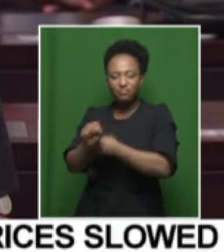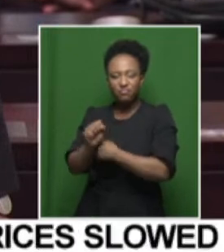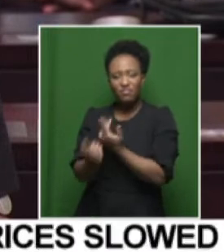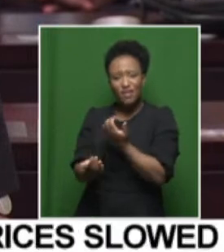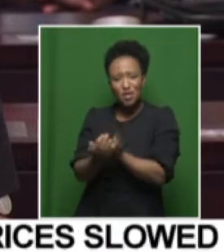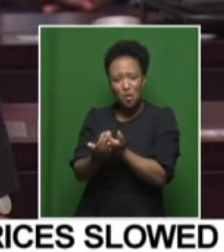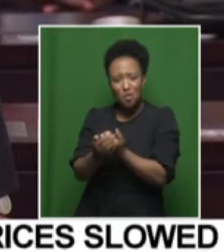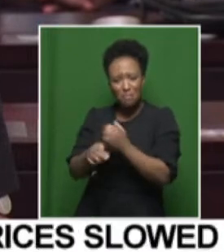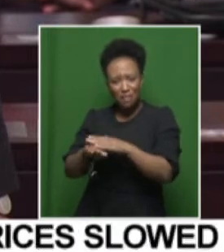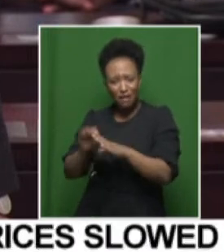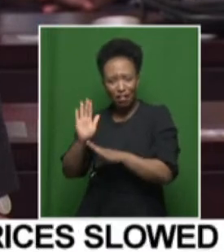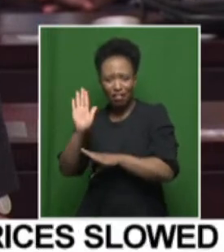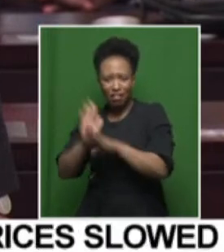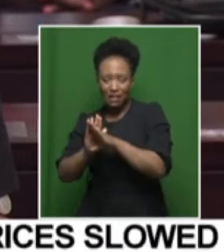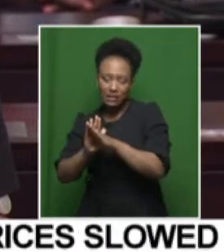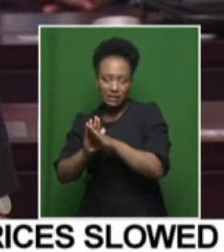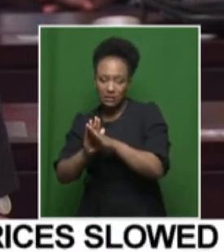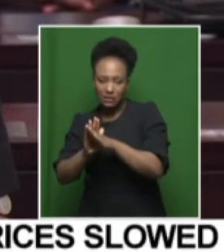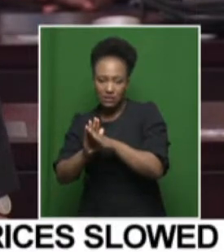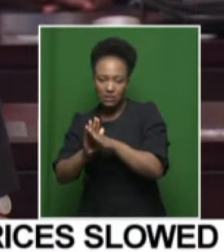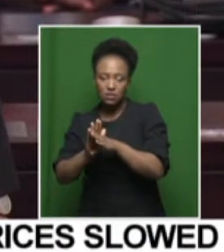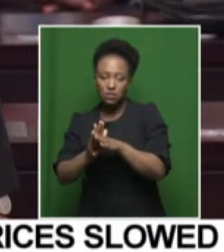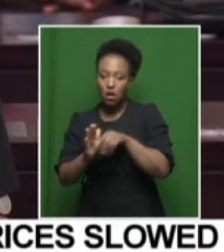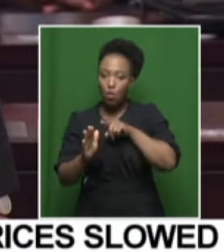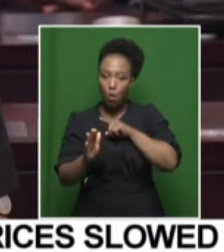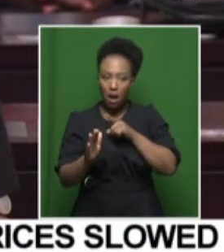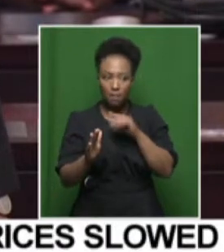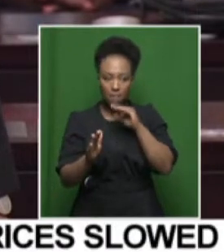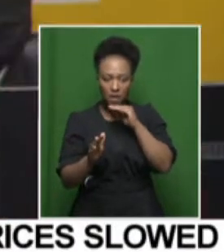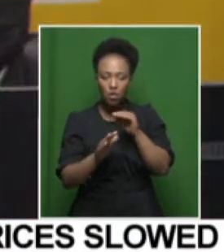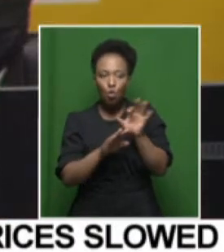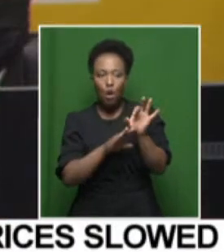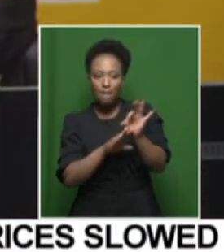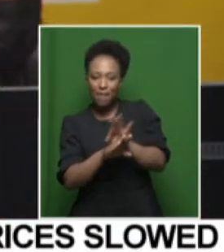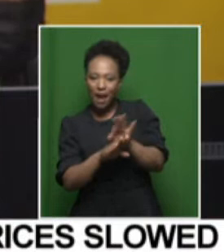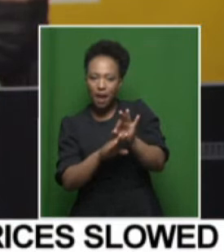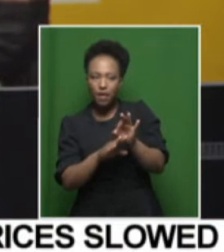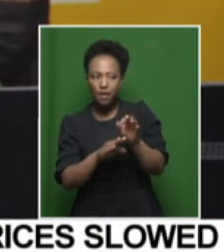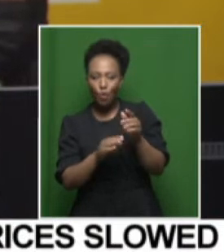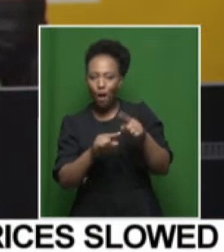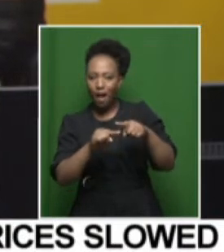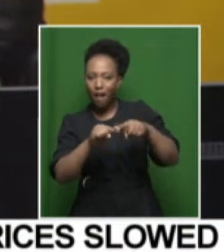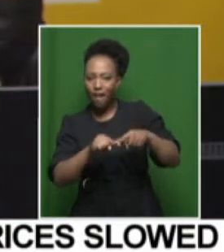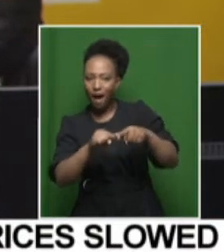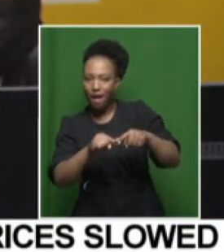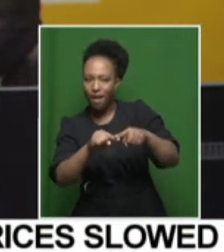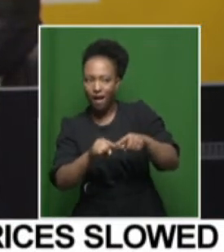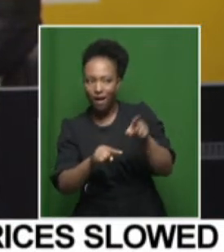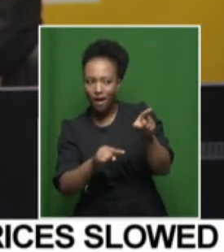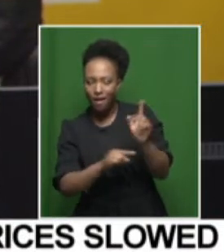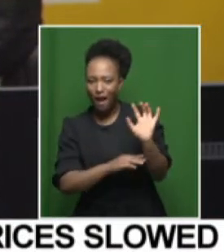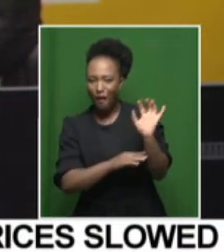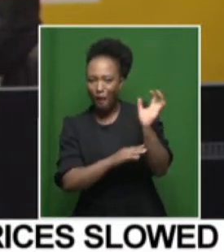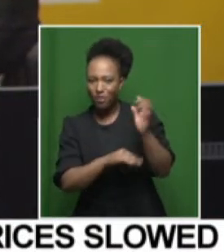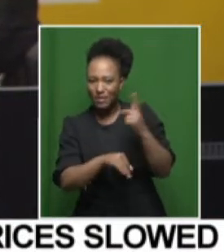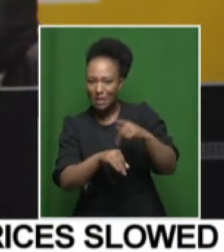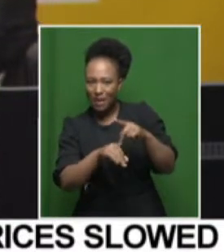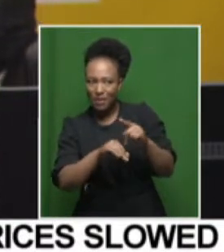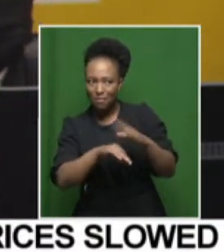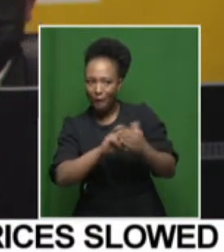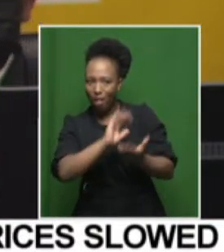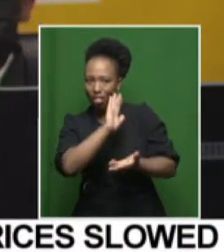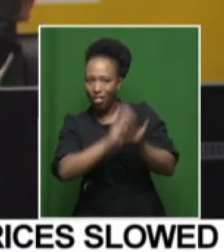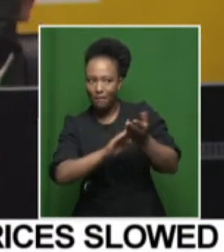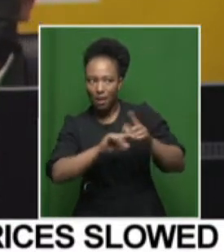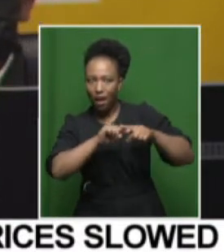economy. As such, we cannot plan permanent expenditures on the basis of short-term increases